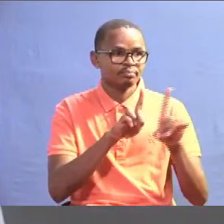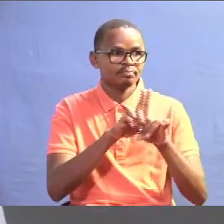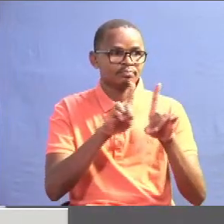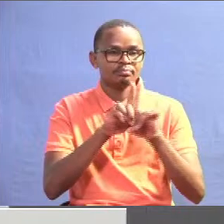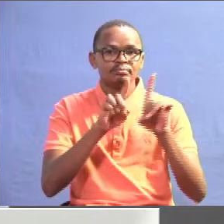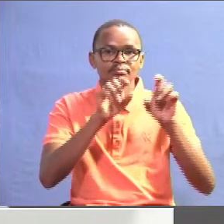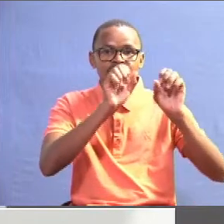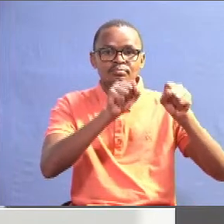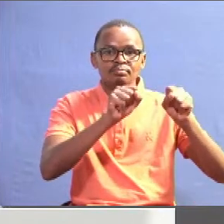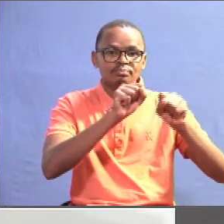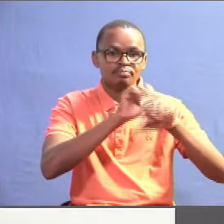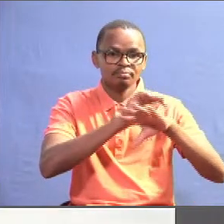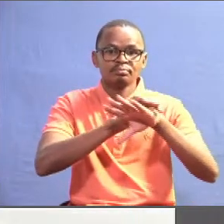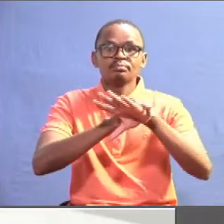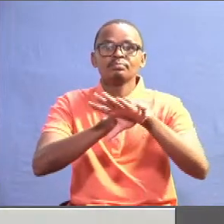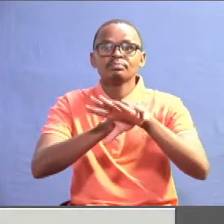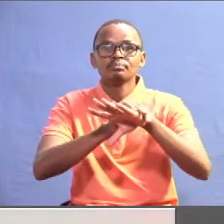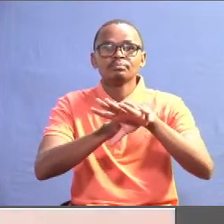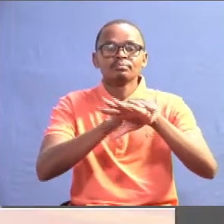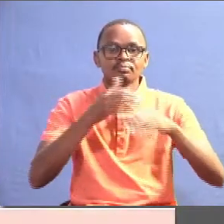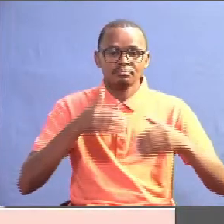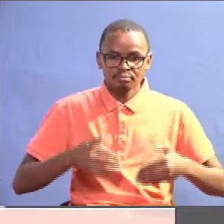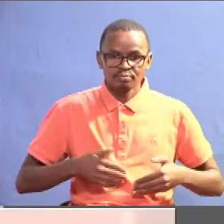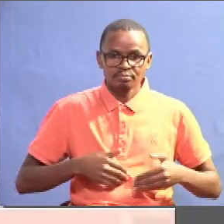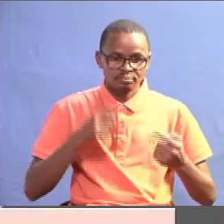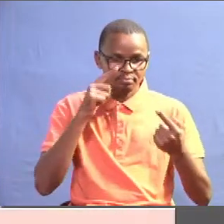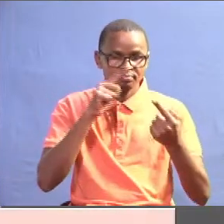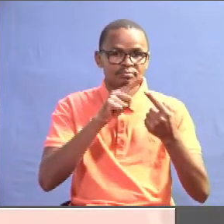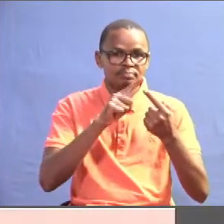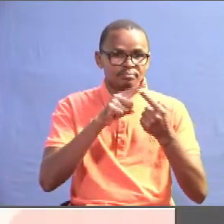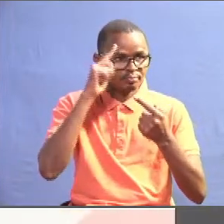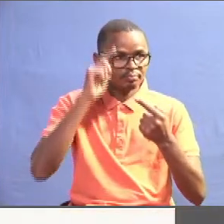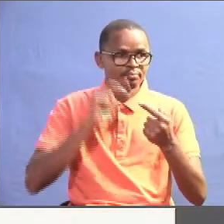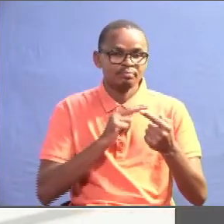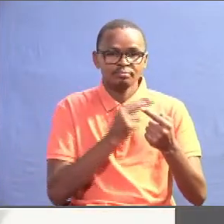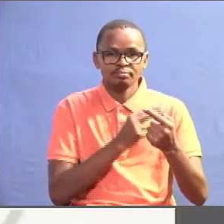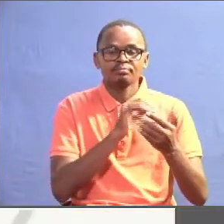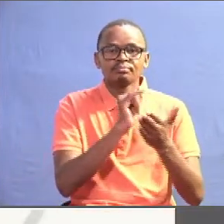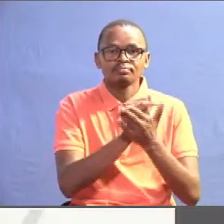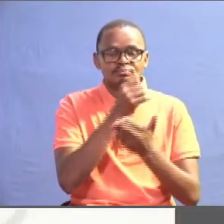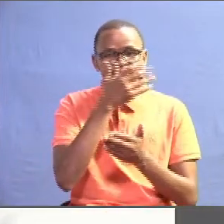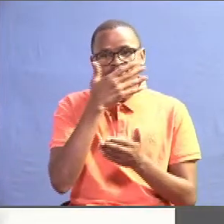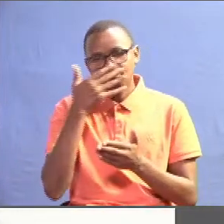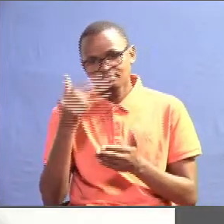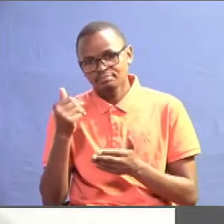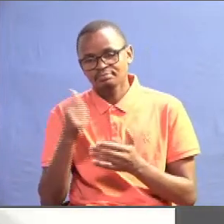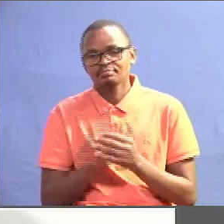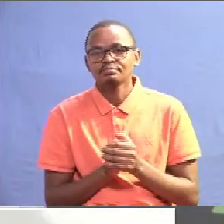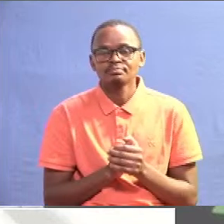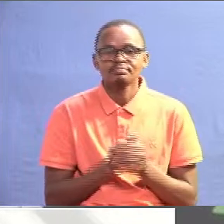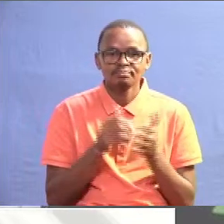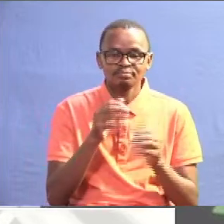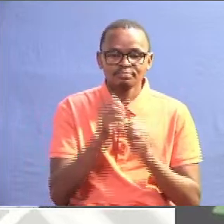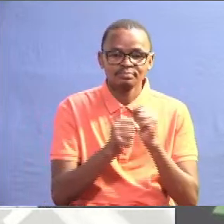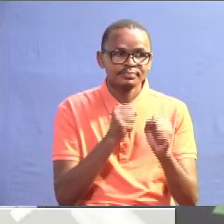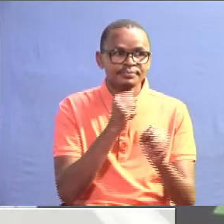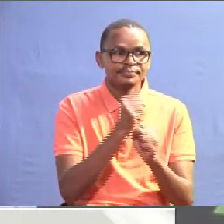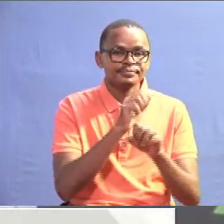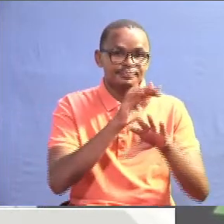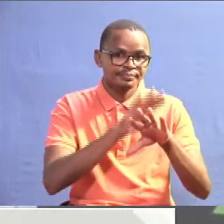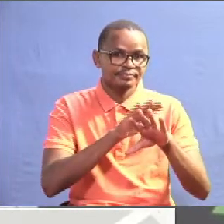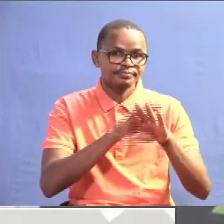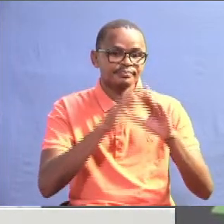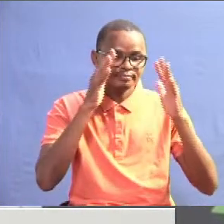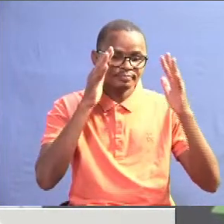able to guide and nurture young talent. So I think for us that was the best for this year. It was a great platform for